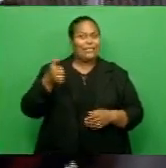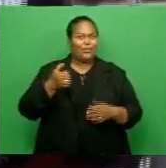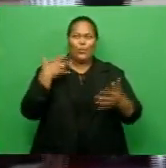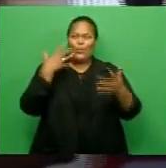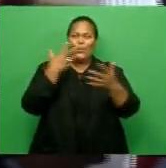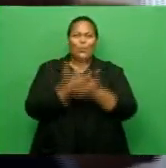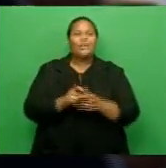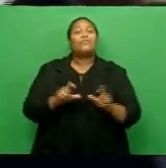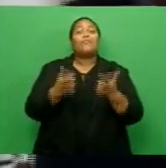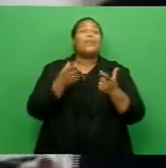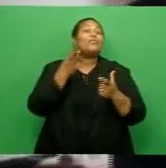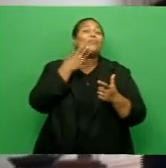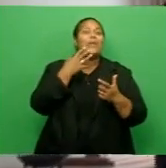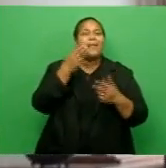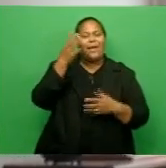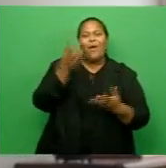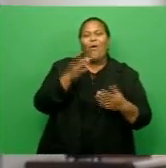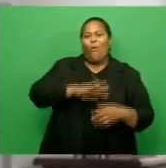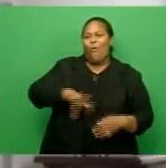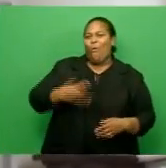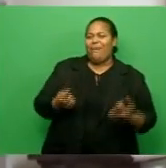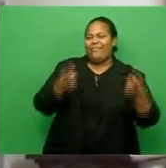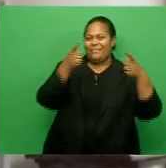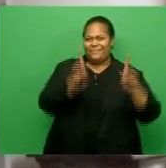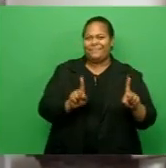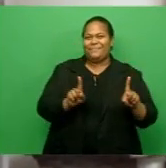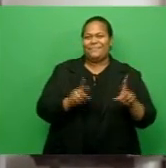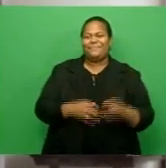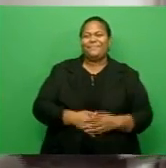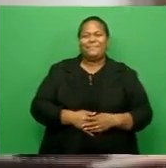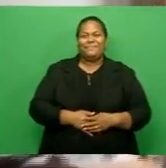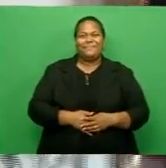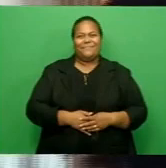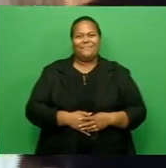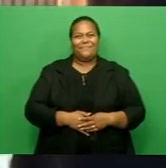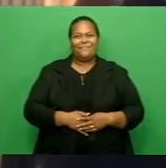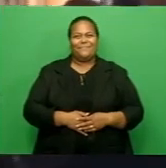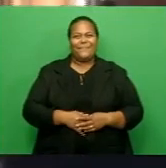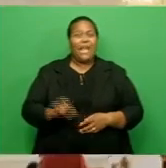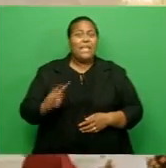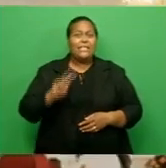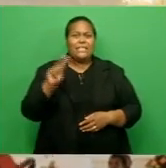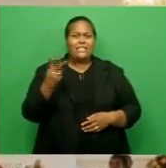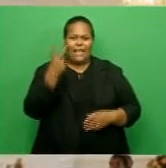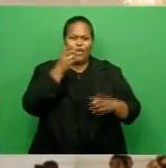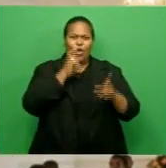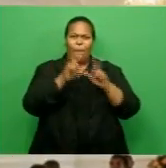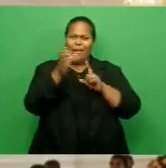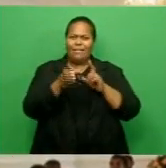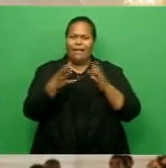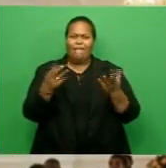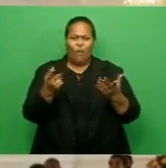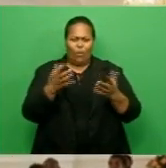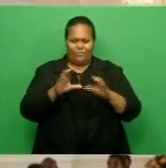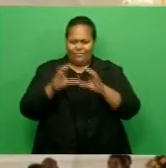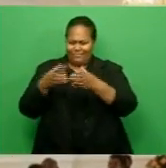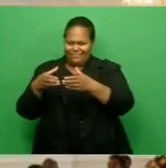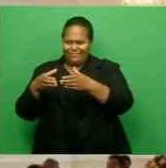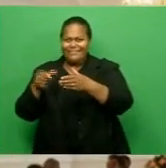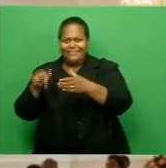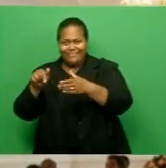his wife passed away. I was second command for the Engineer Regiment, and I was fortunate to be